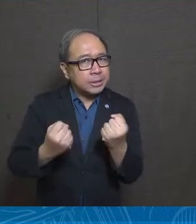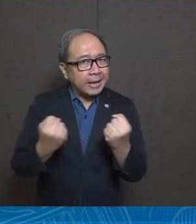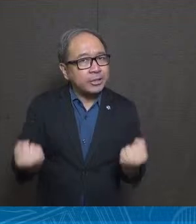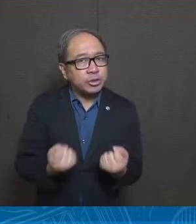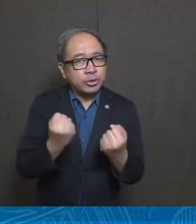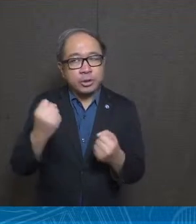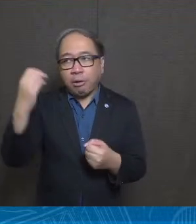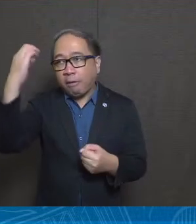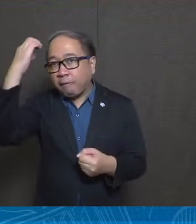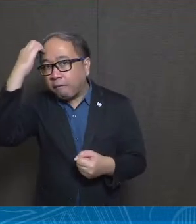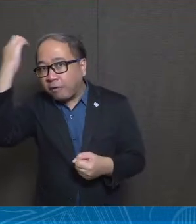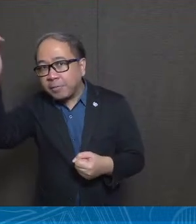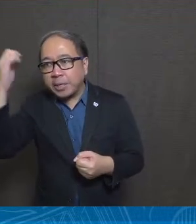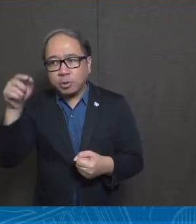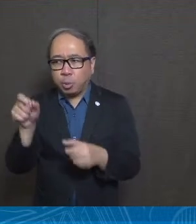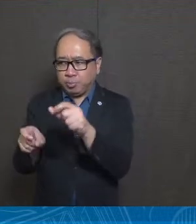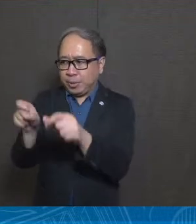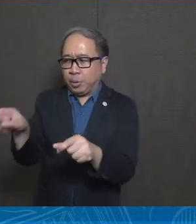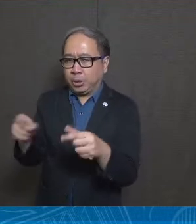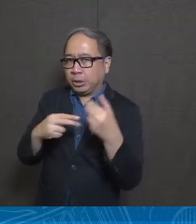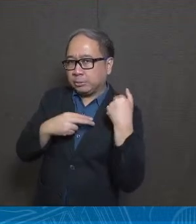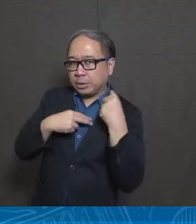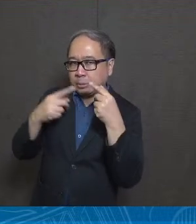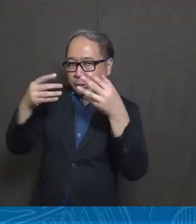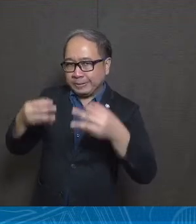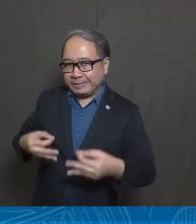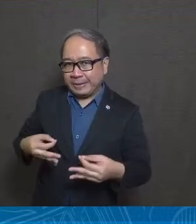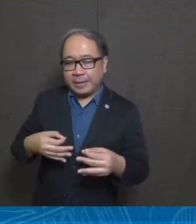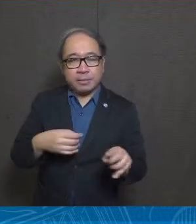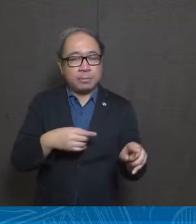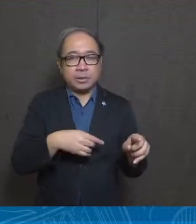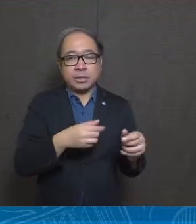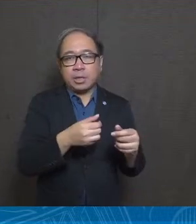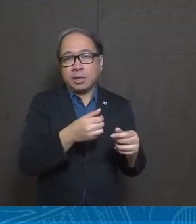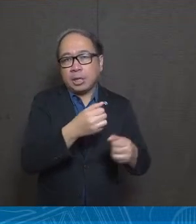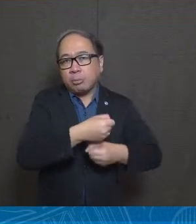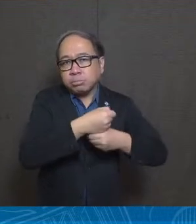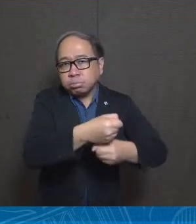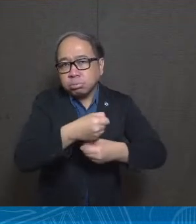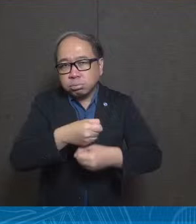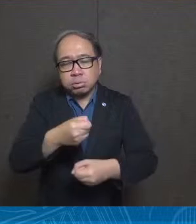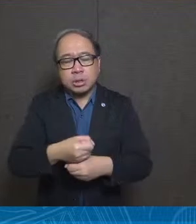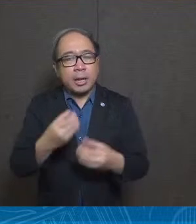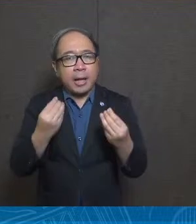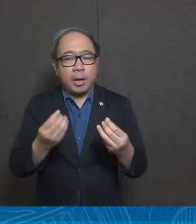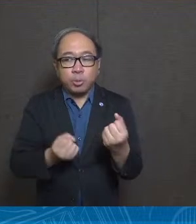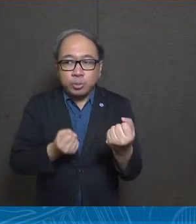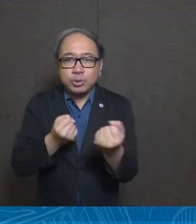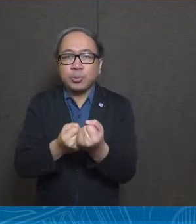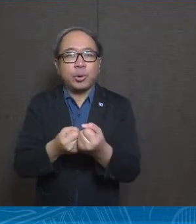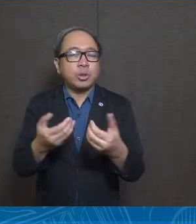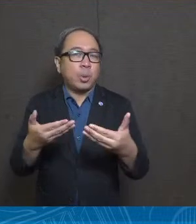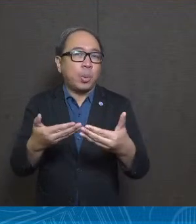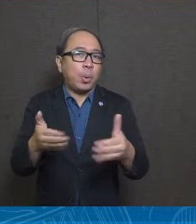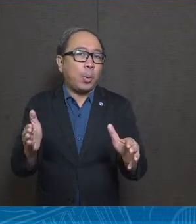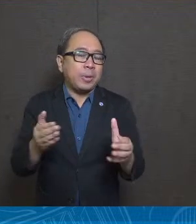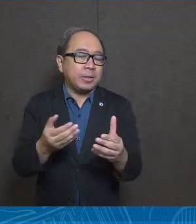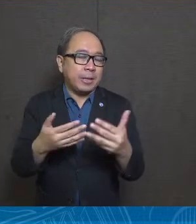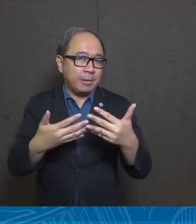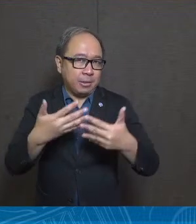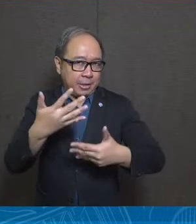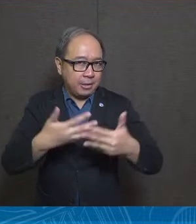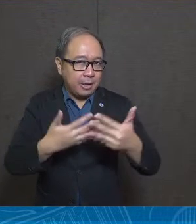and stakeholders take to support production of quality open data that can also be utilized by